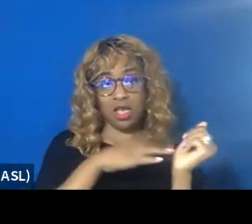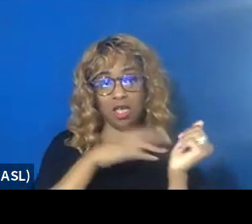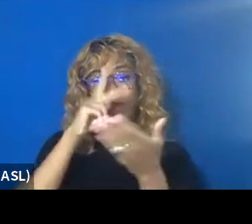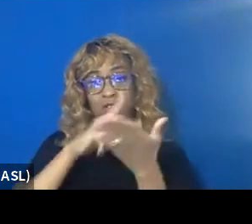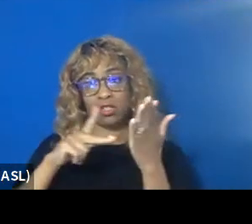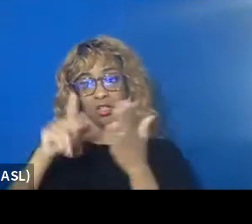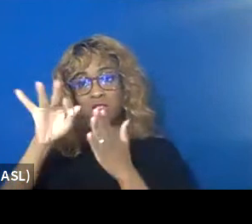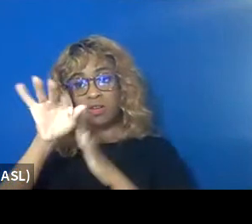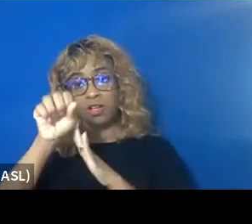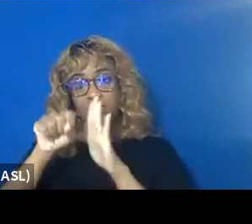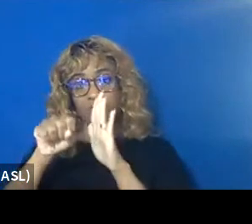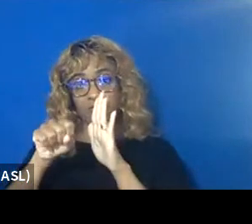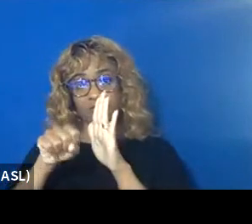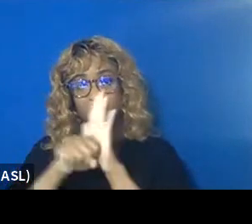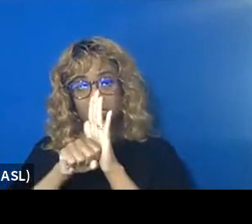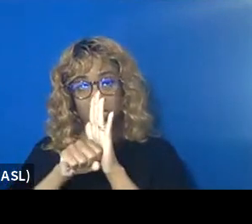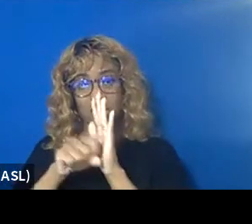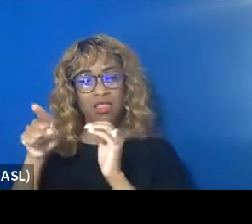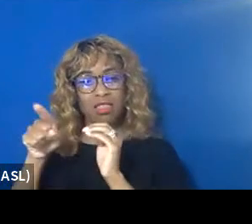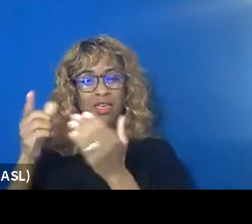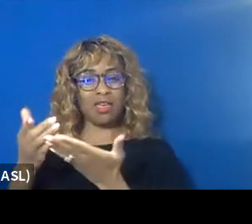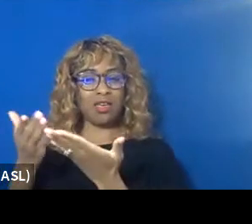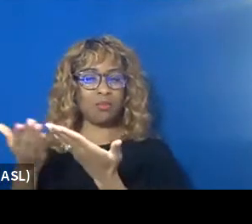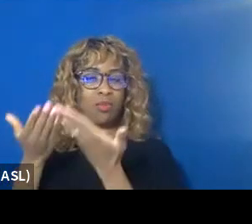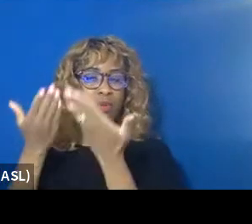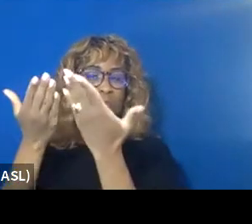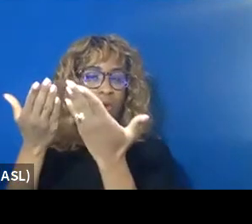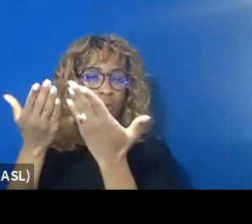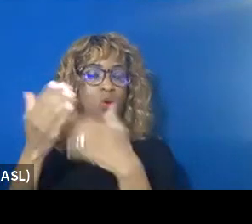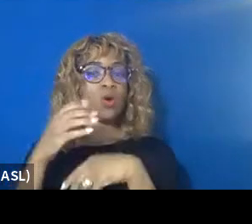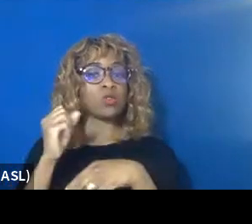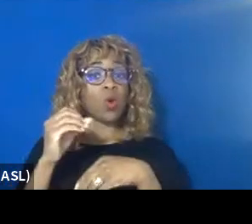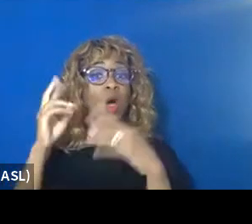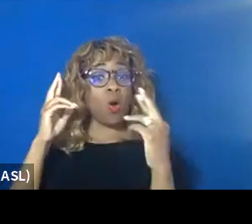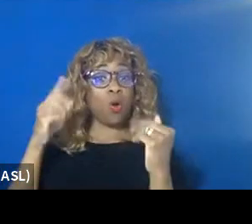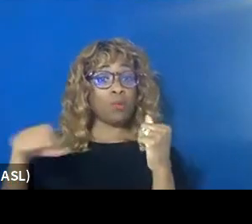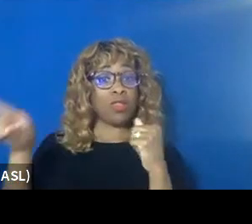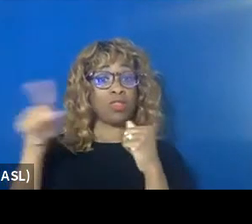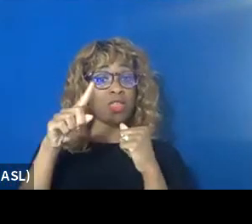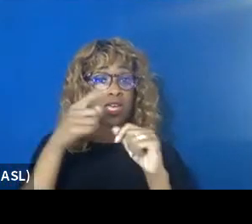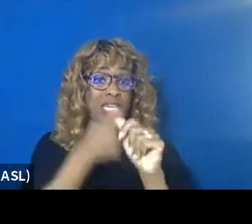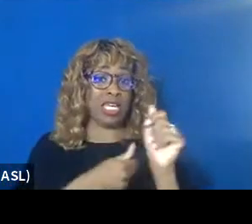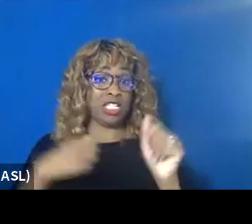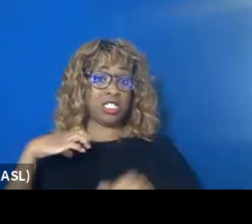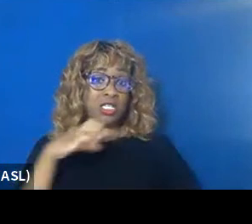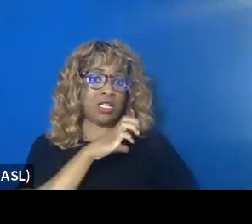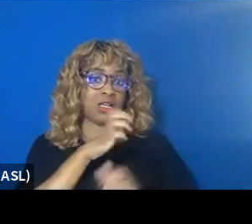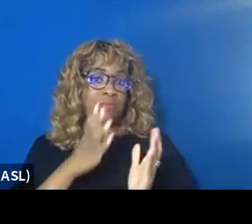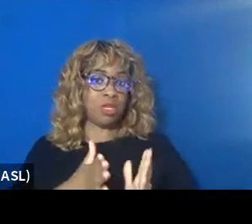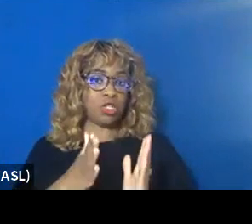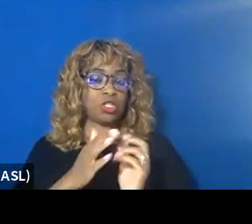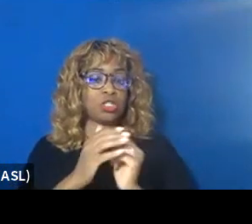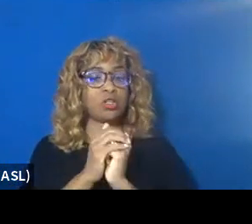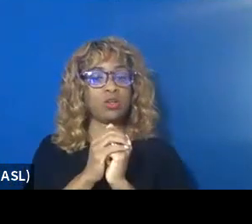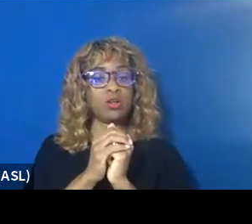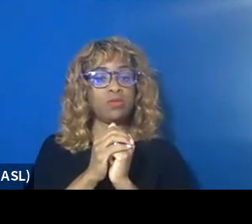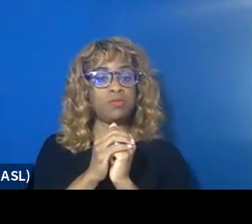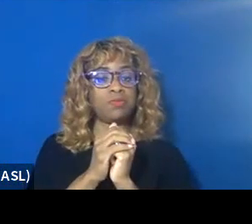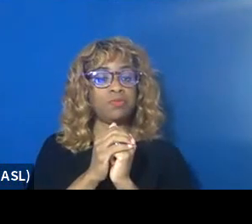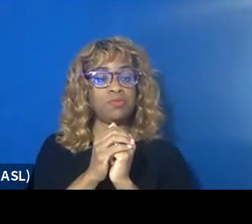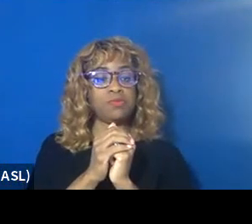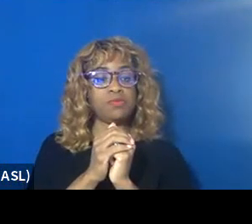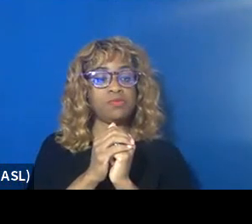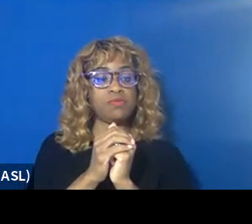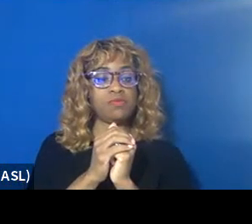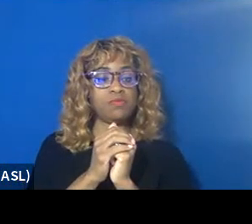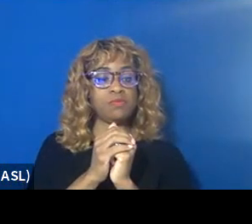State made the proposal, and I'm hoping that that each commissioner gives those,